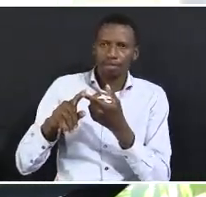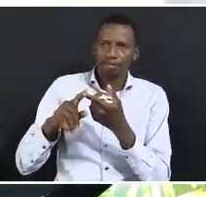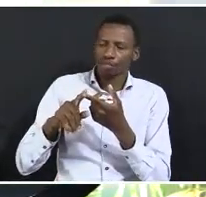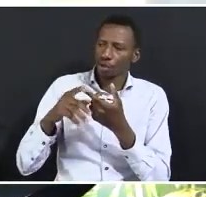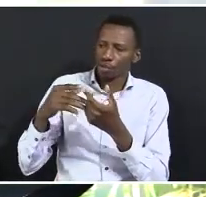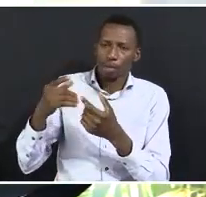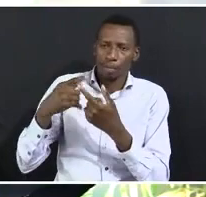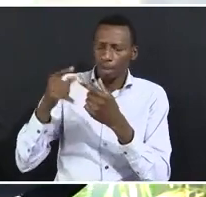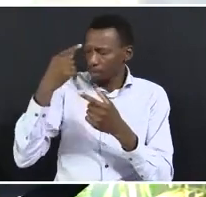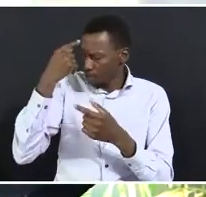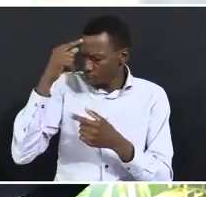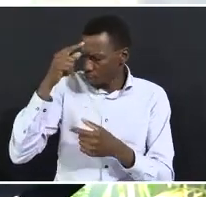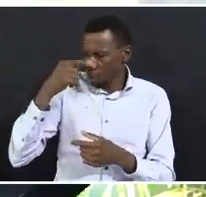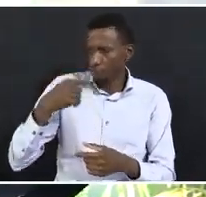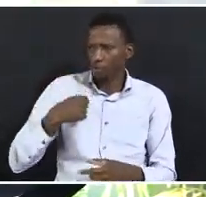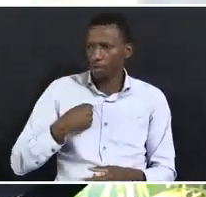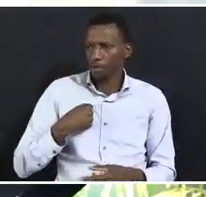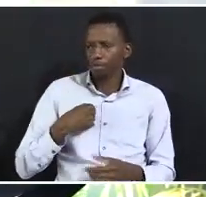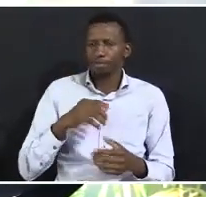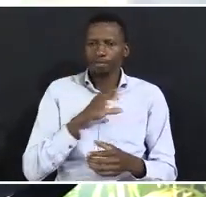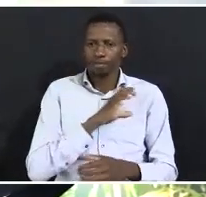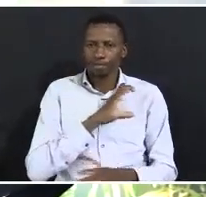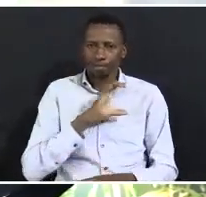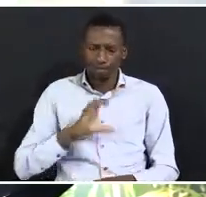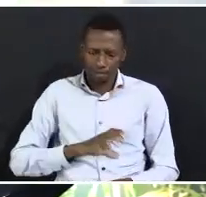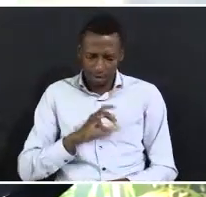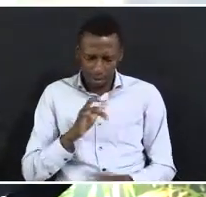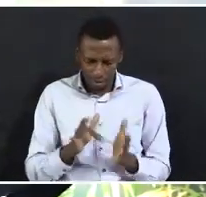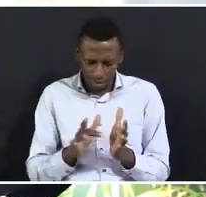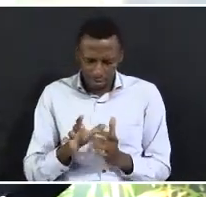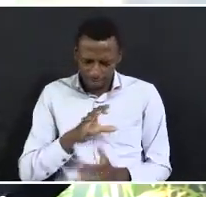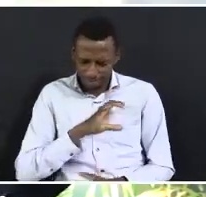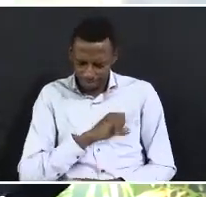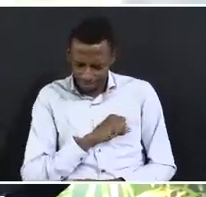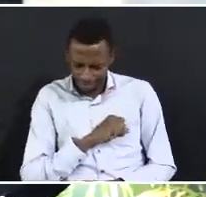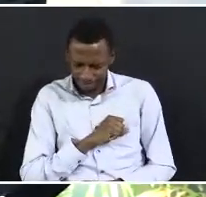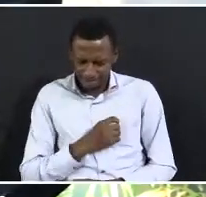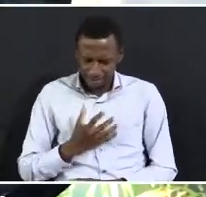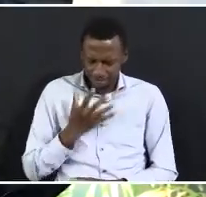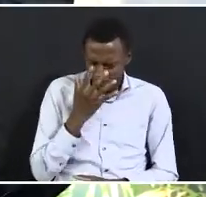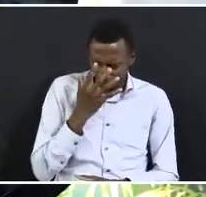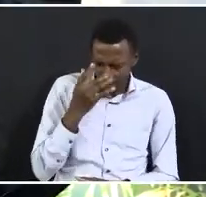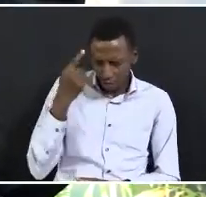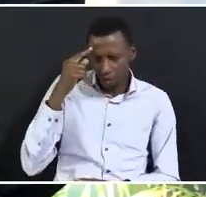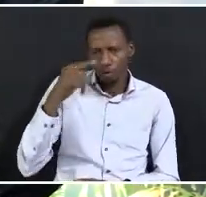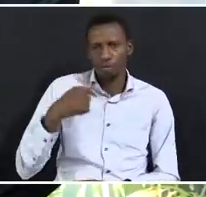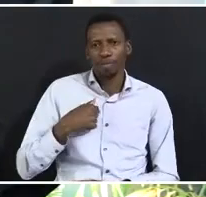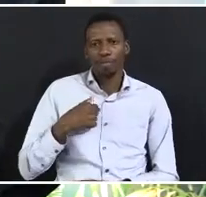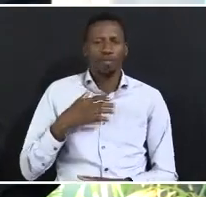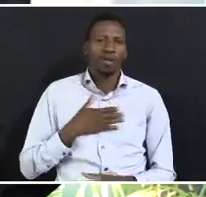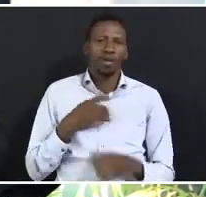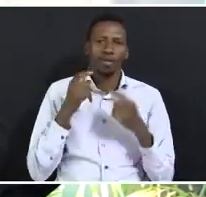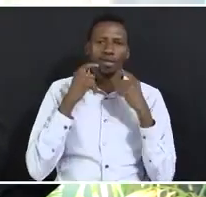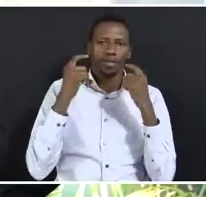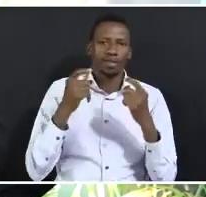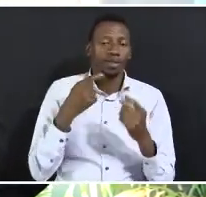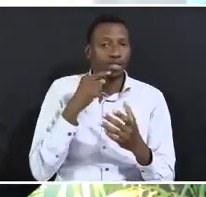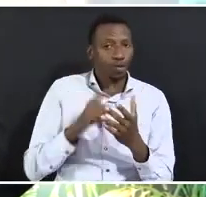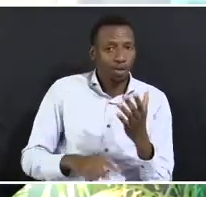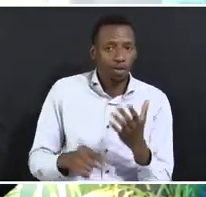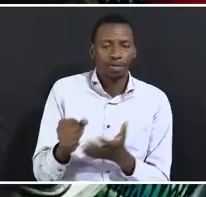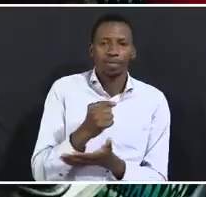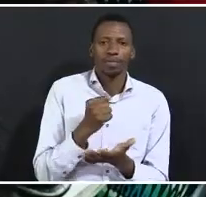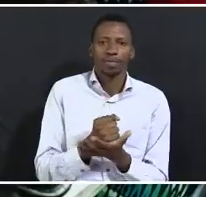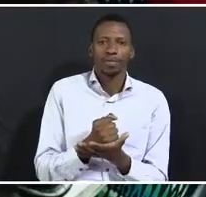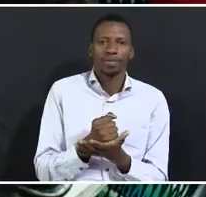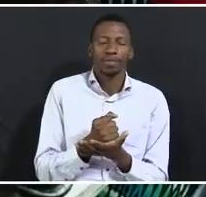me, Christ had to bear the same mockery for my sins. What do you say, church? That's why you are here